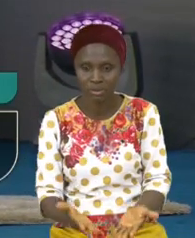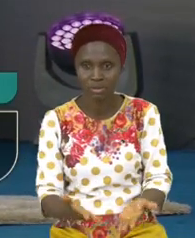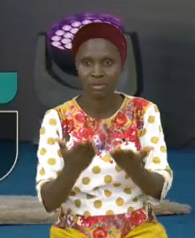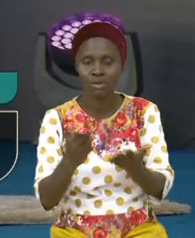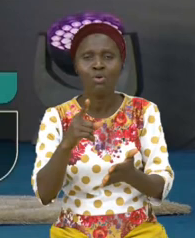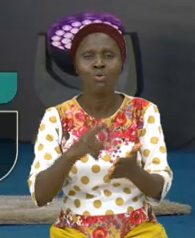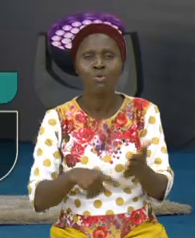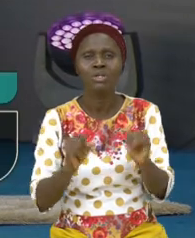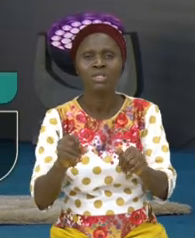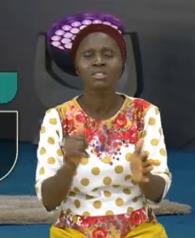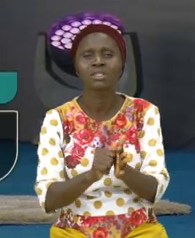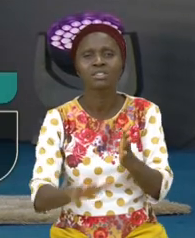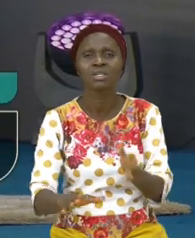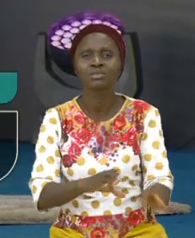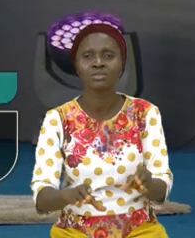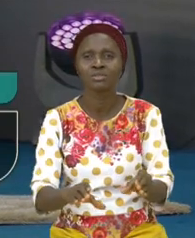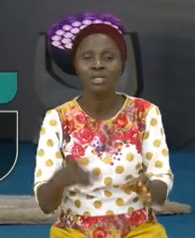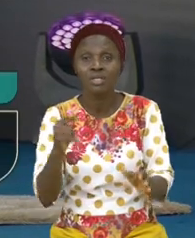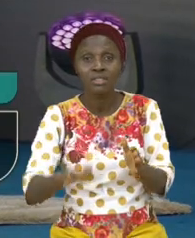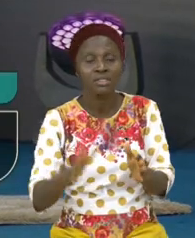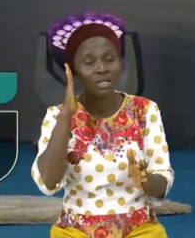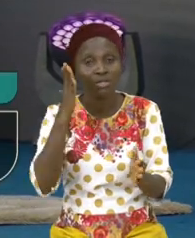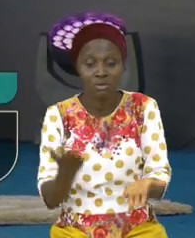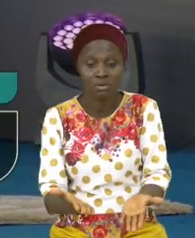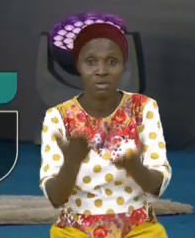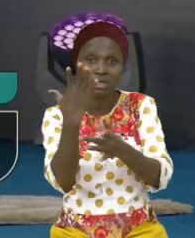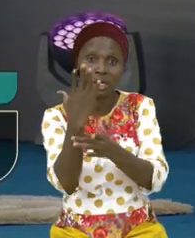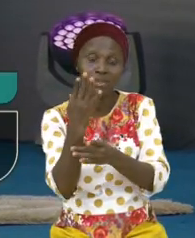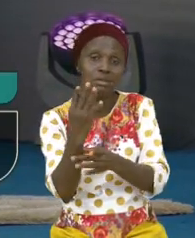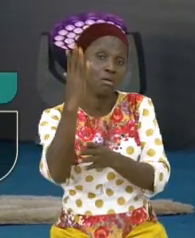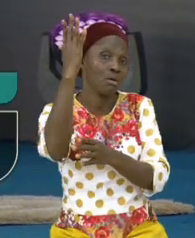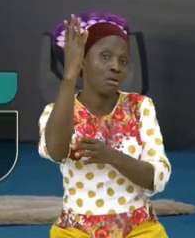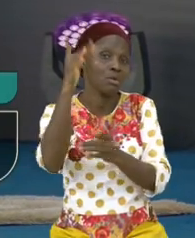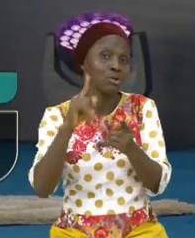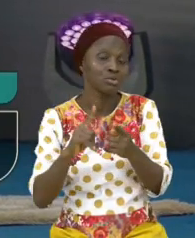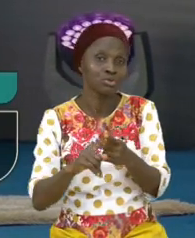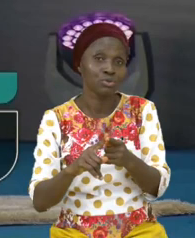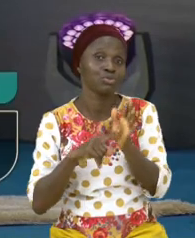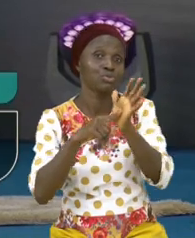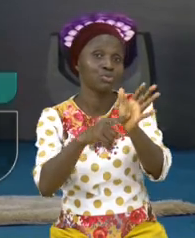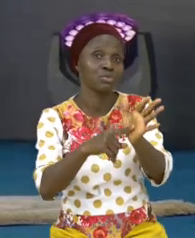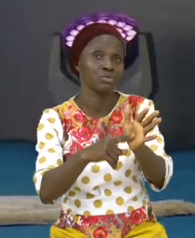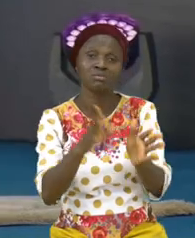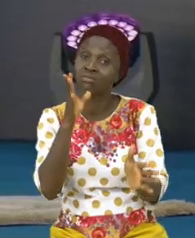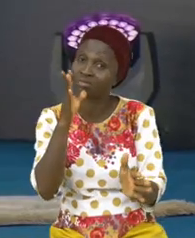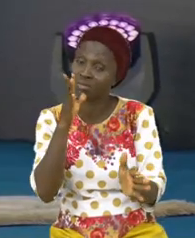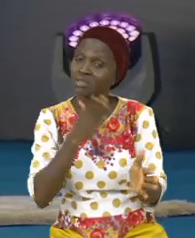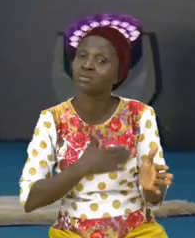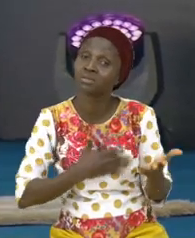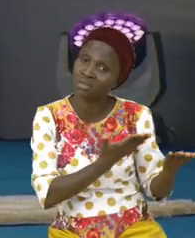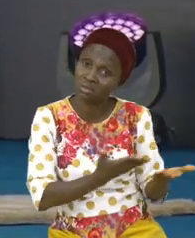do? The child will raise the hand to signify, mommy, carry